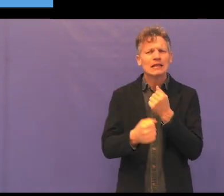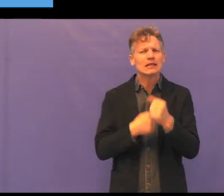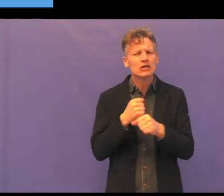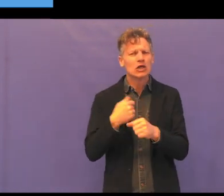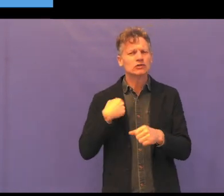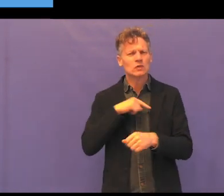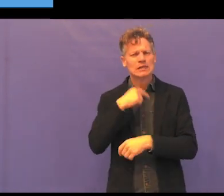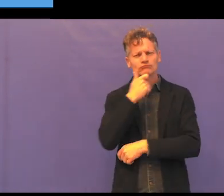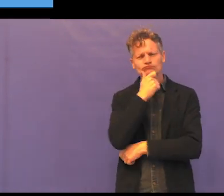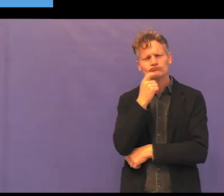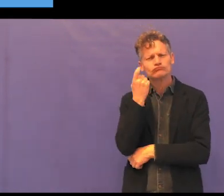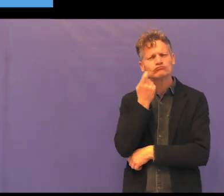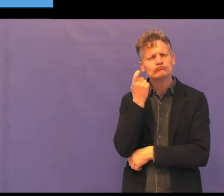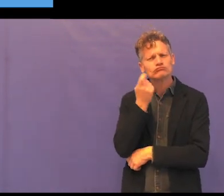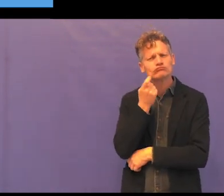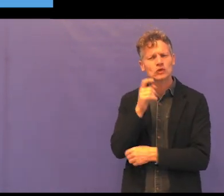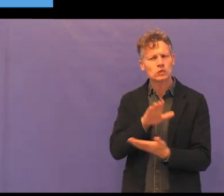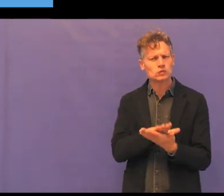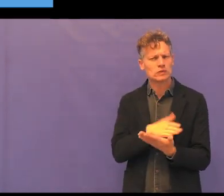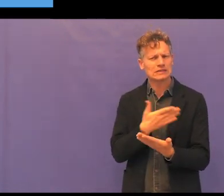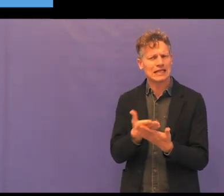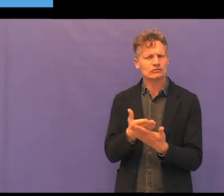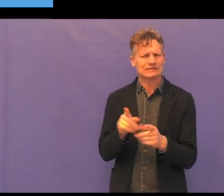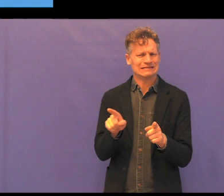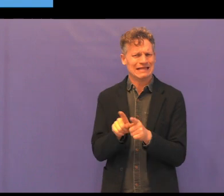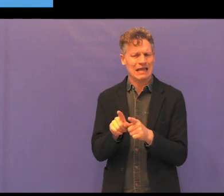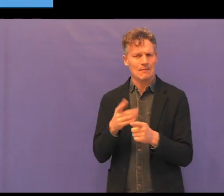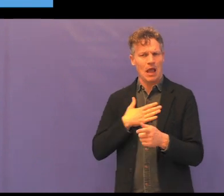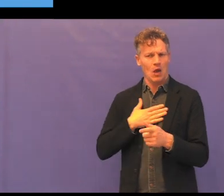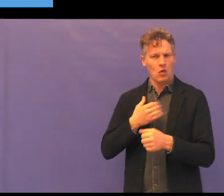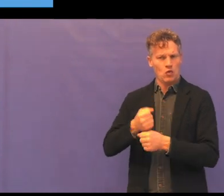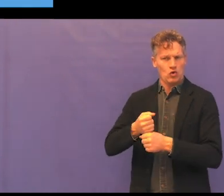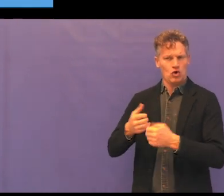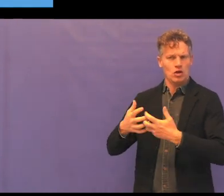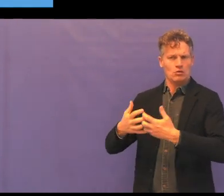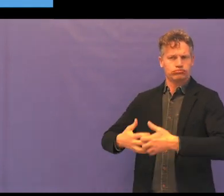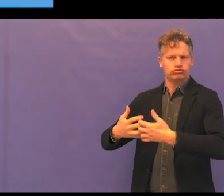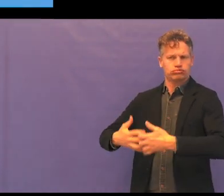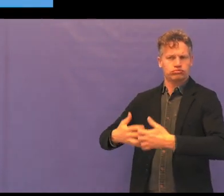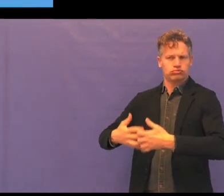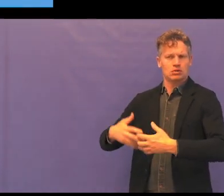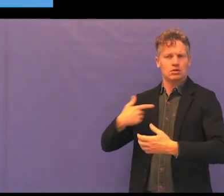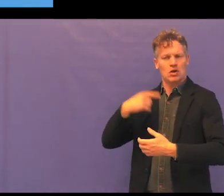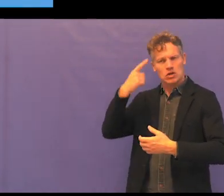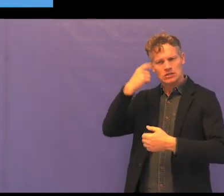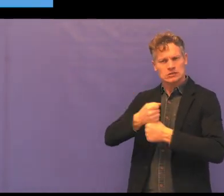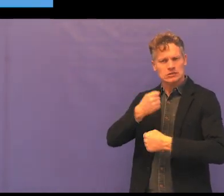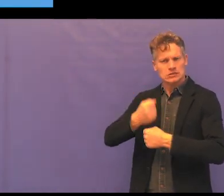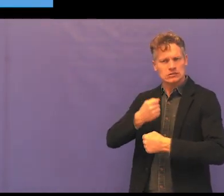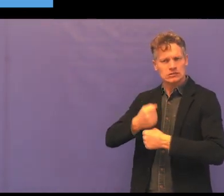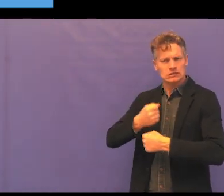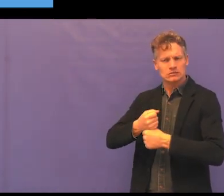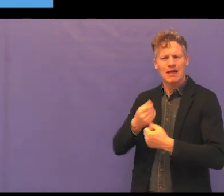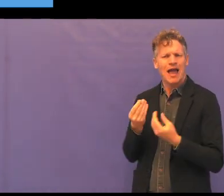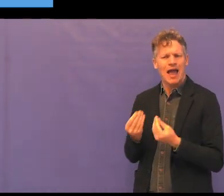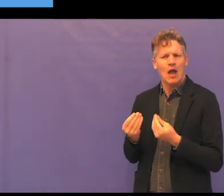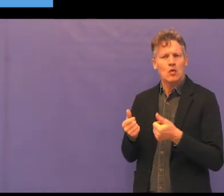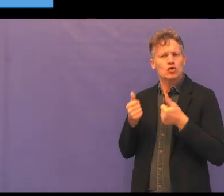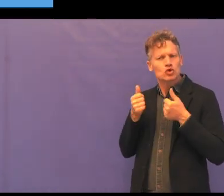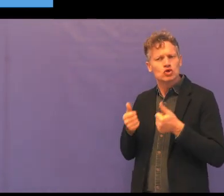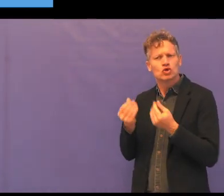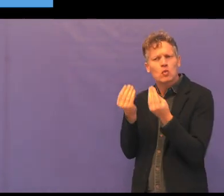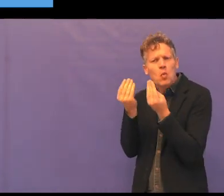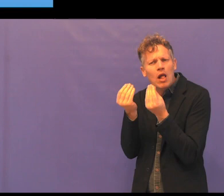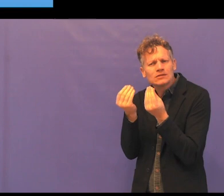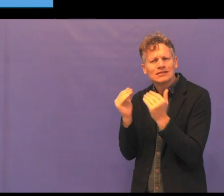good, efficient, effective translations. But now, in the current age, do we have to think about the conditions of the